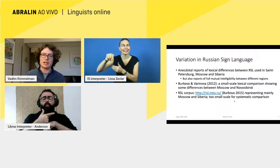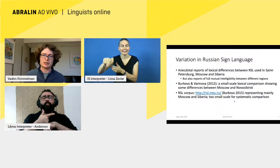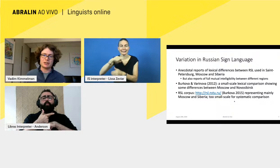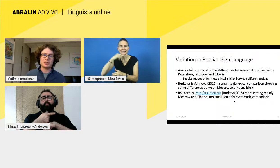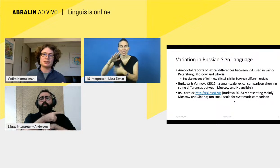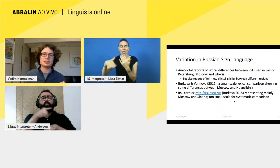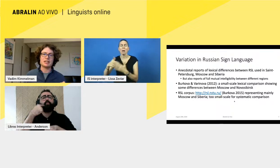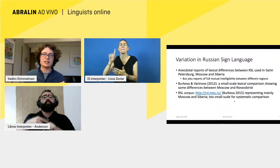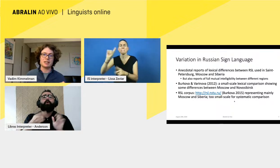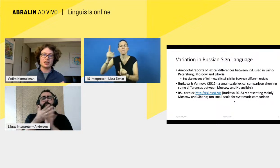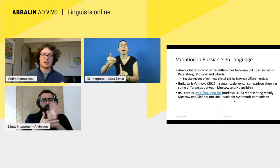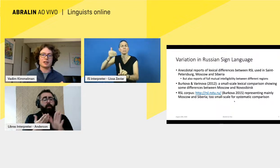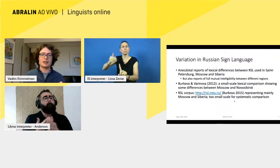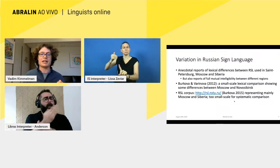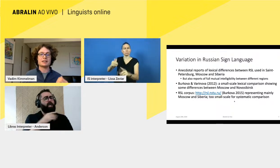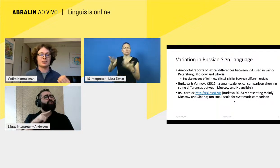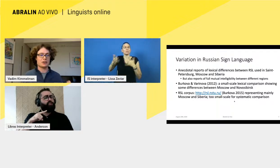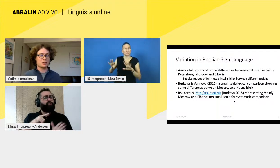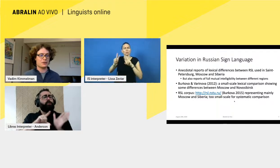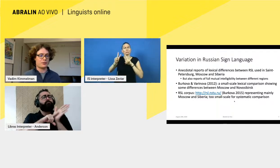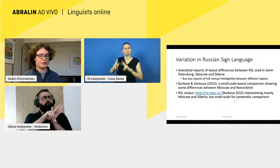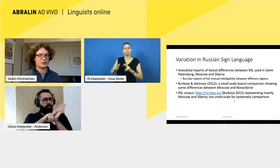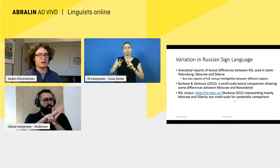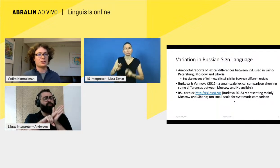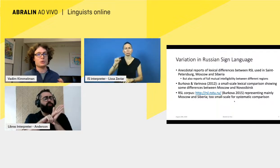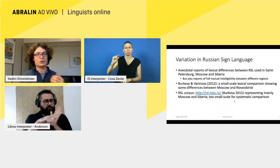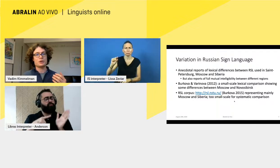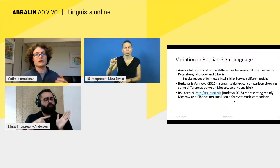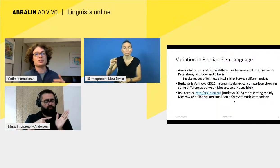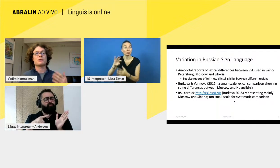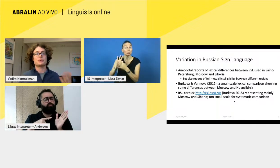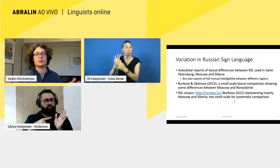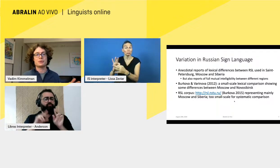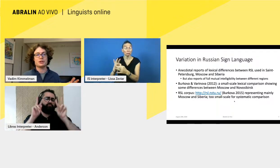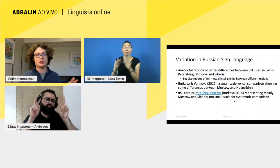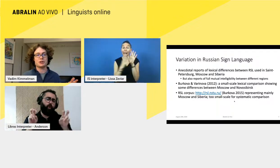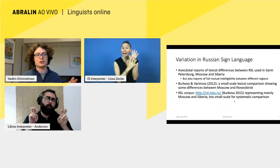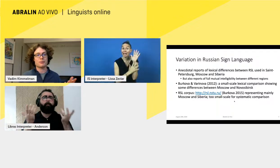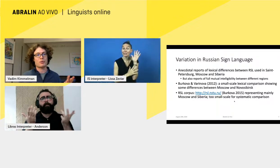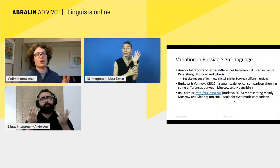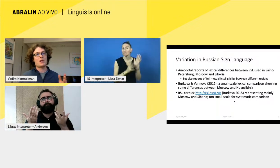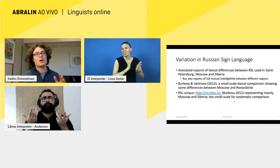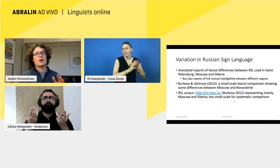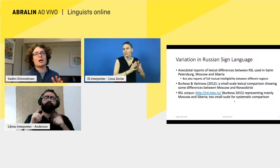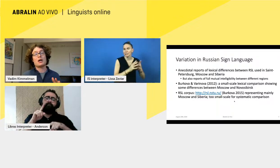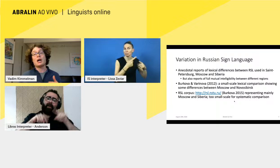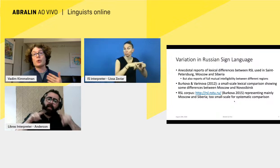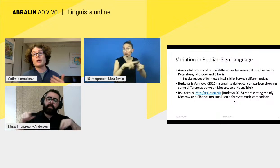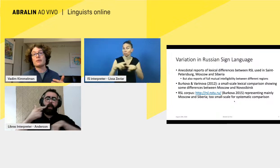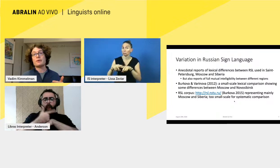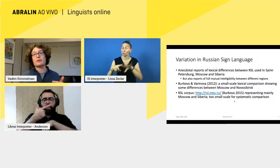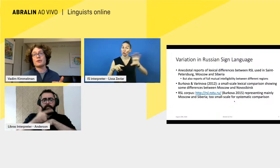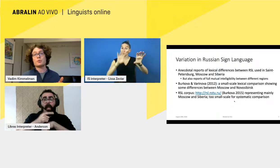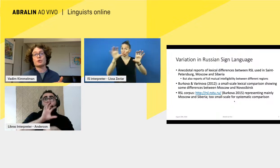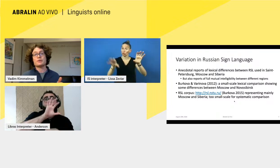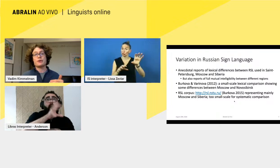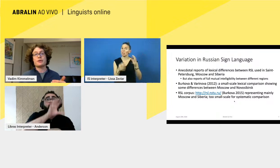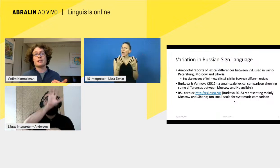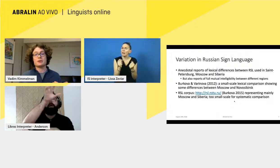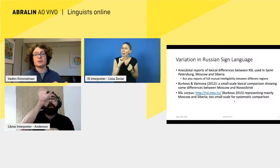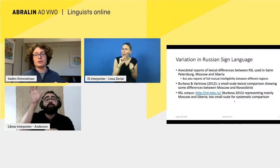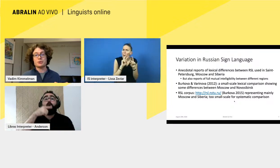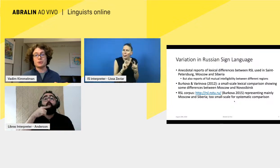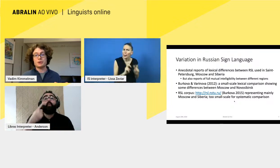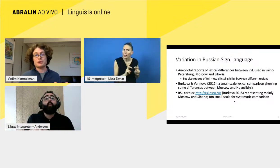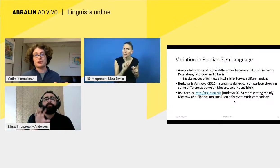been conducted studying lexical differences between different regions. However, there was